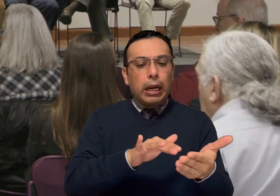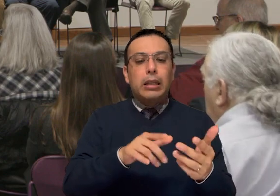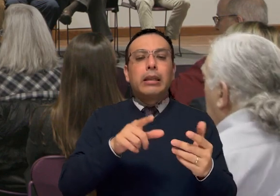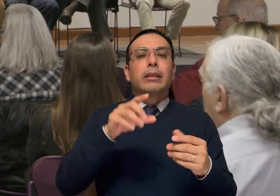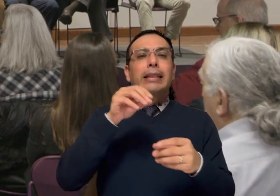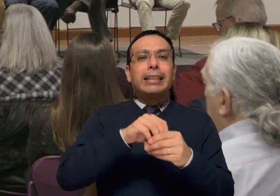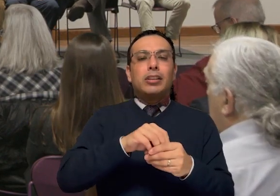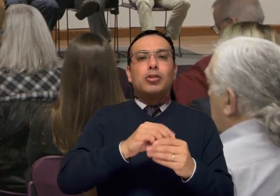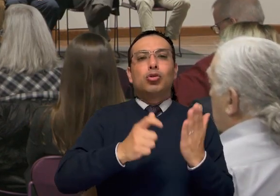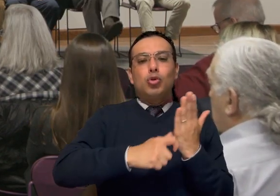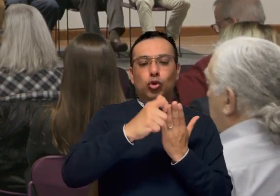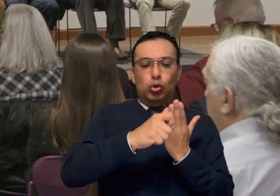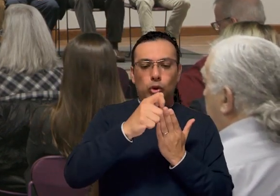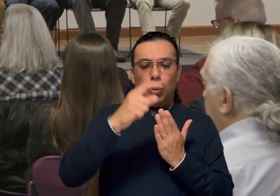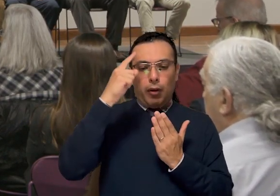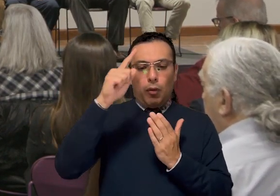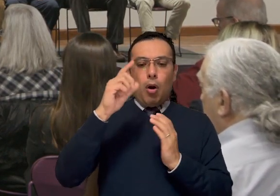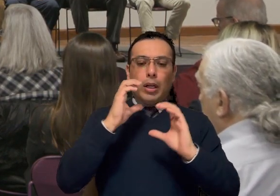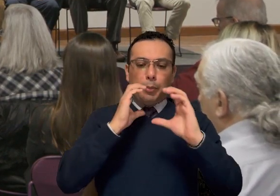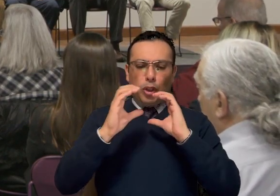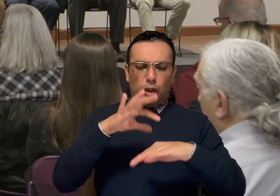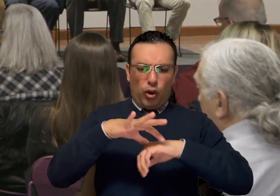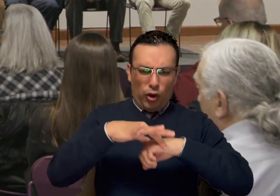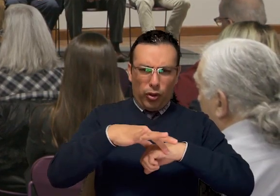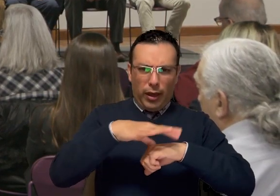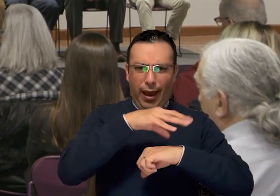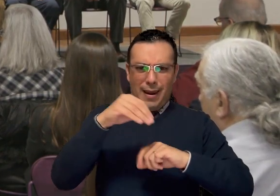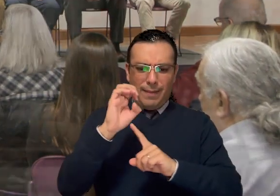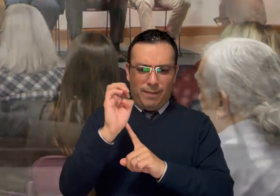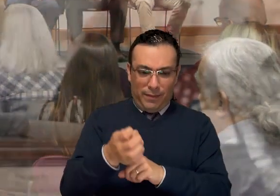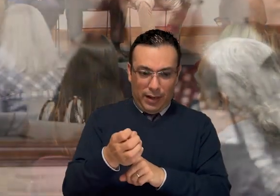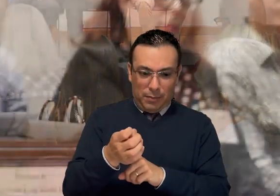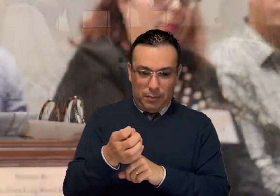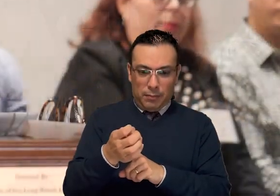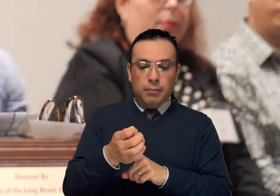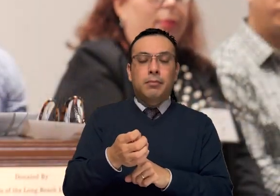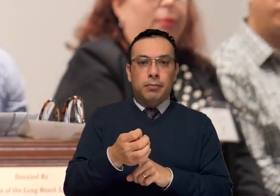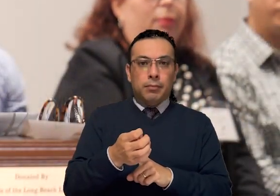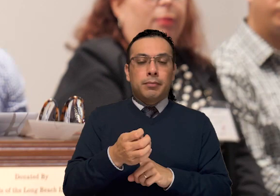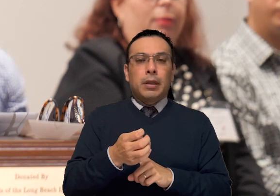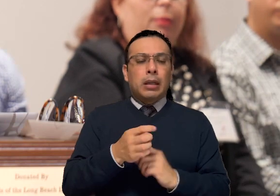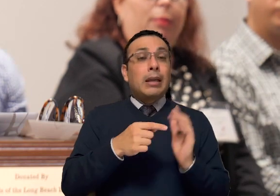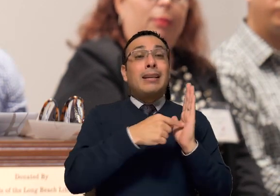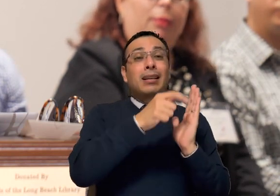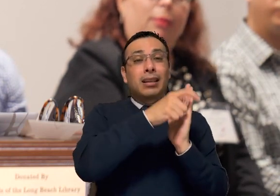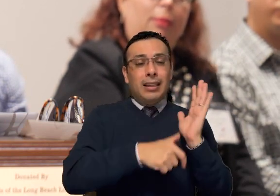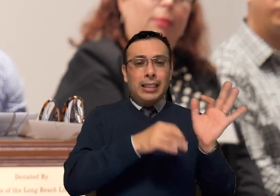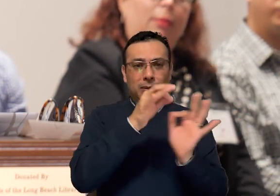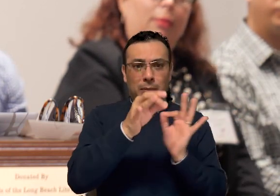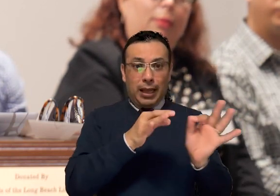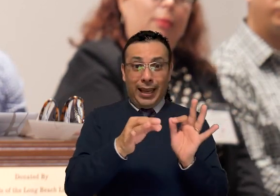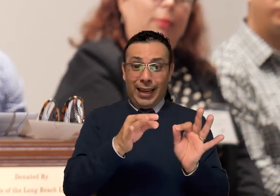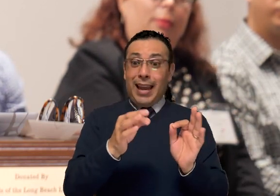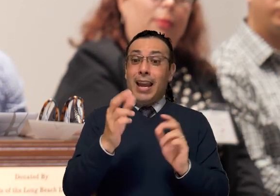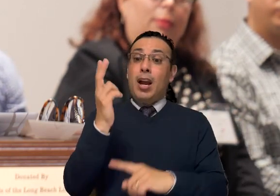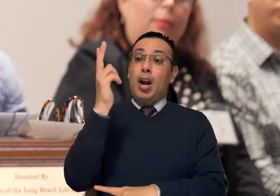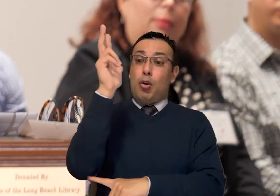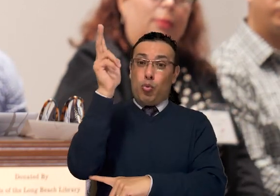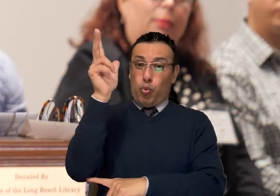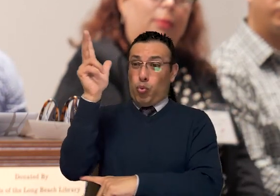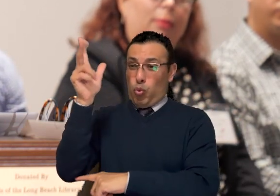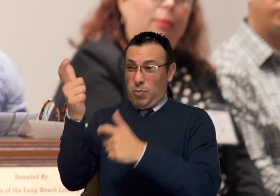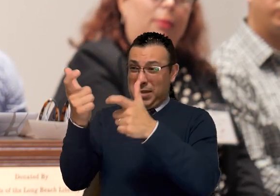on how large-scale wind farms like this one can, quote, strongly impact marine